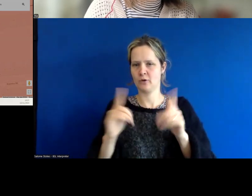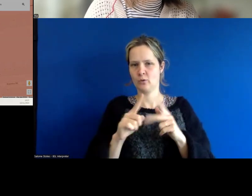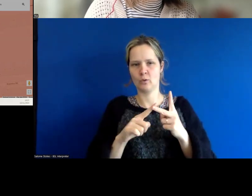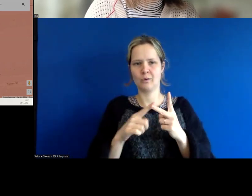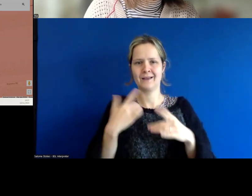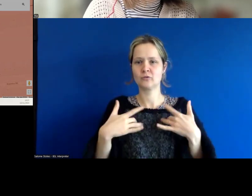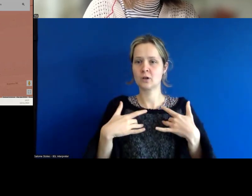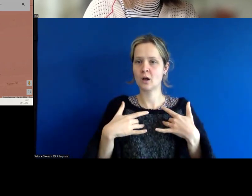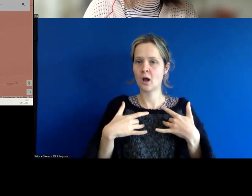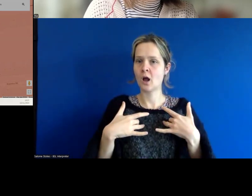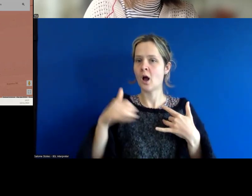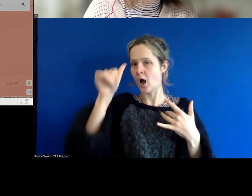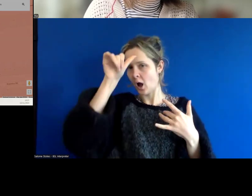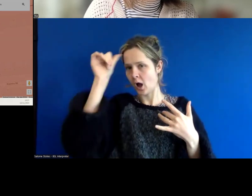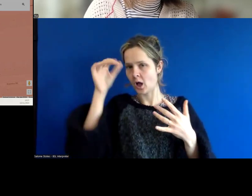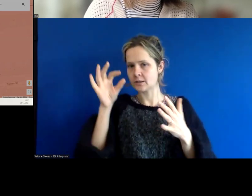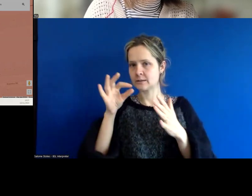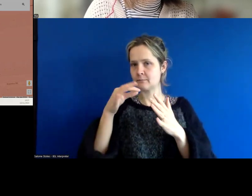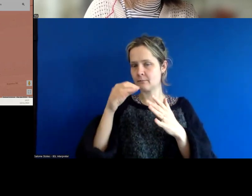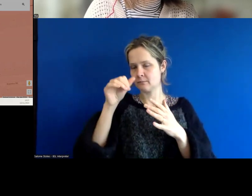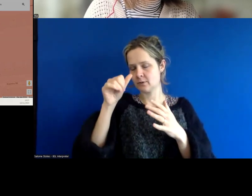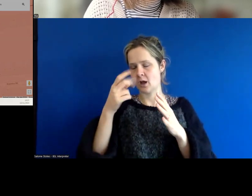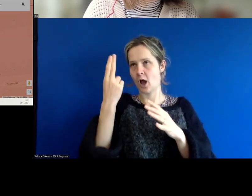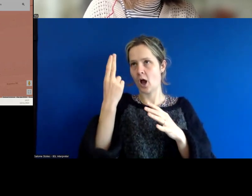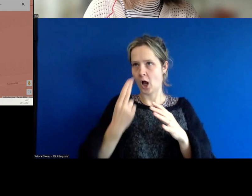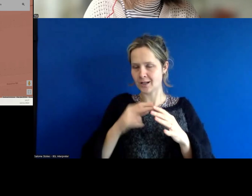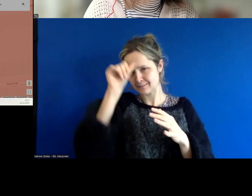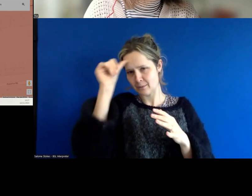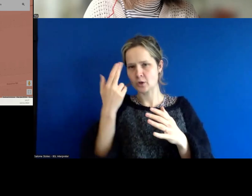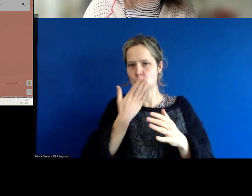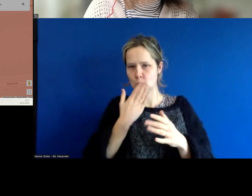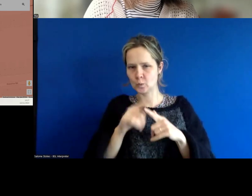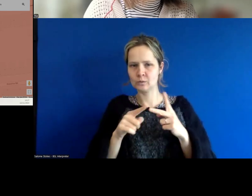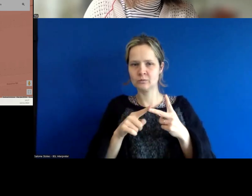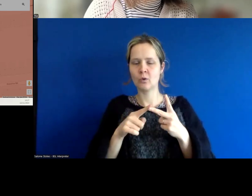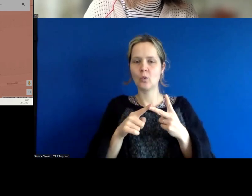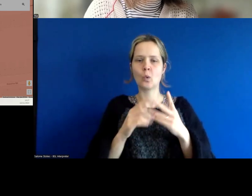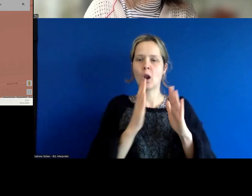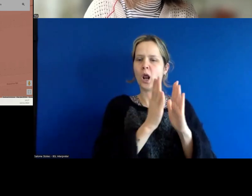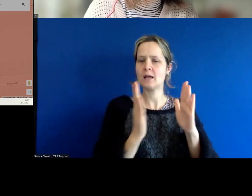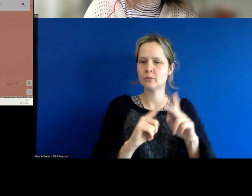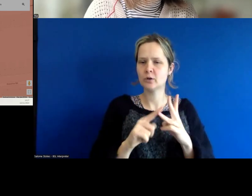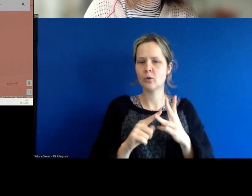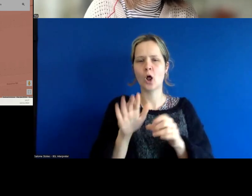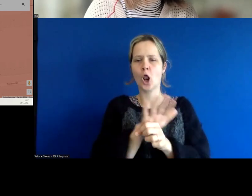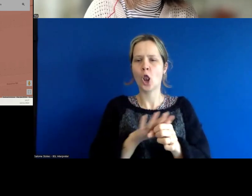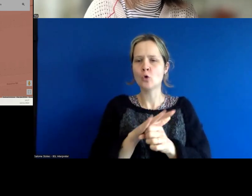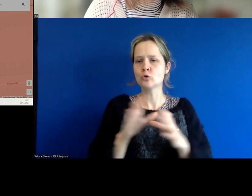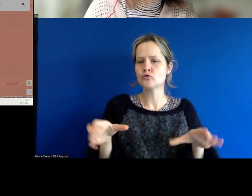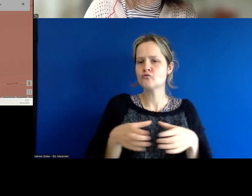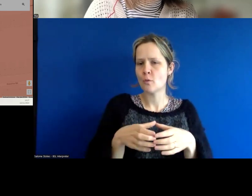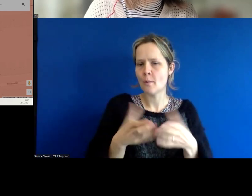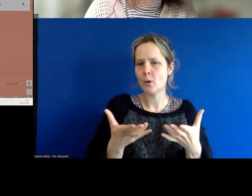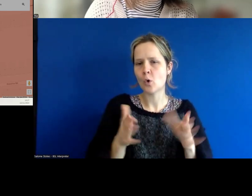Artsmark schools, or you might be interested in libraries, local creative groups,